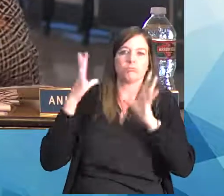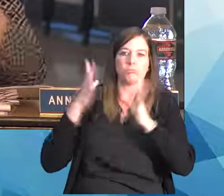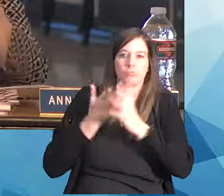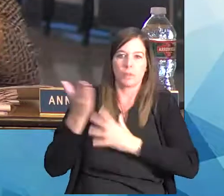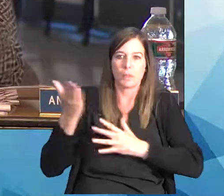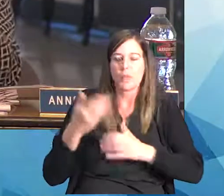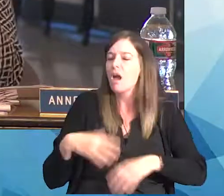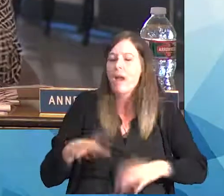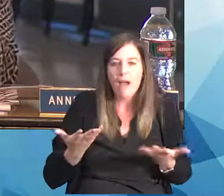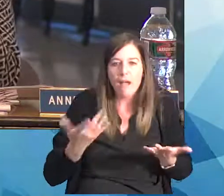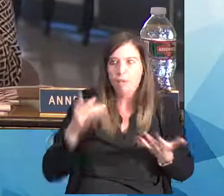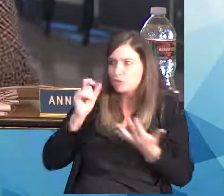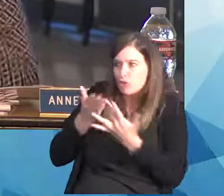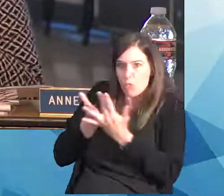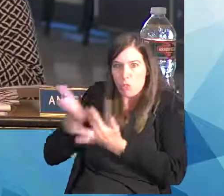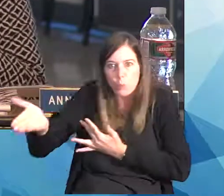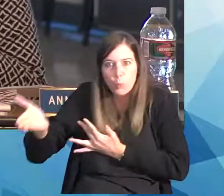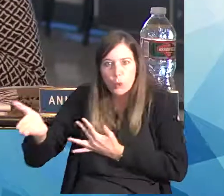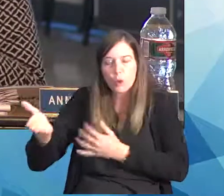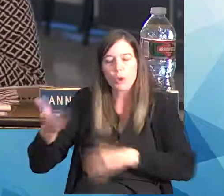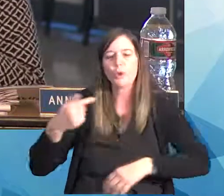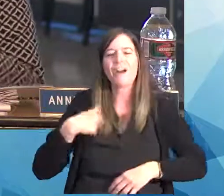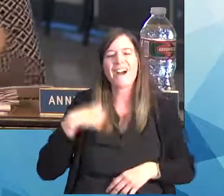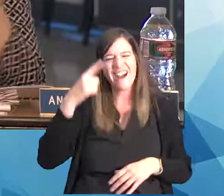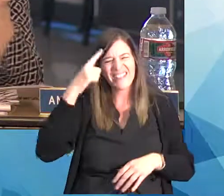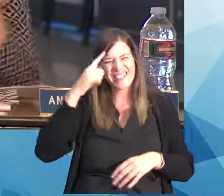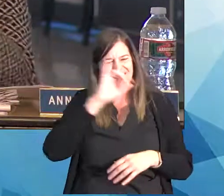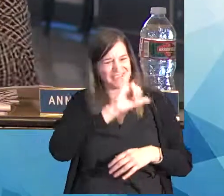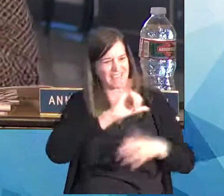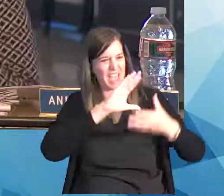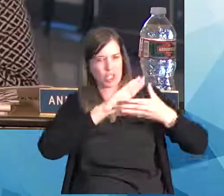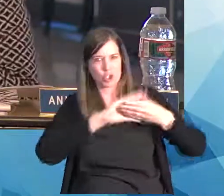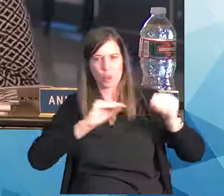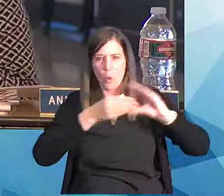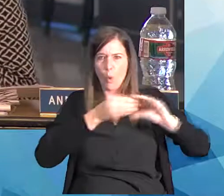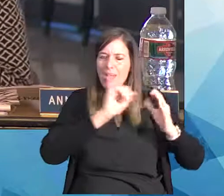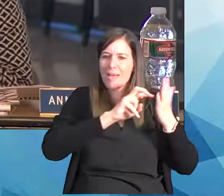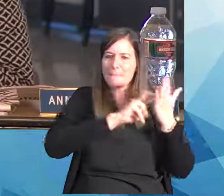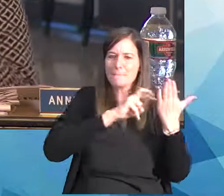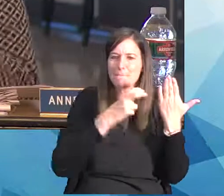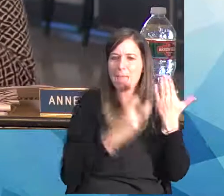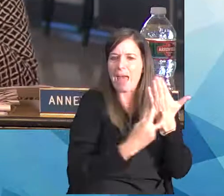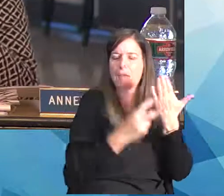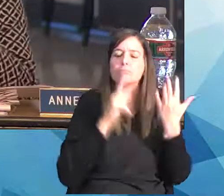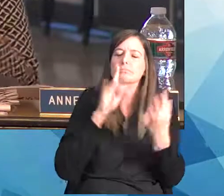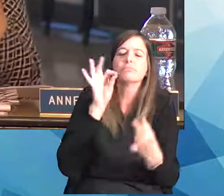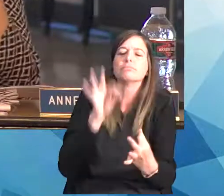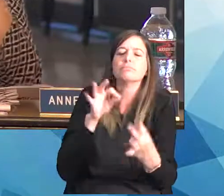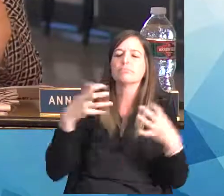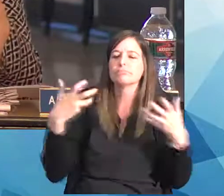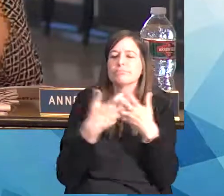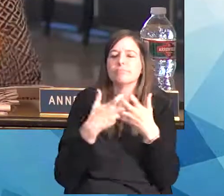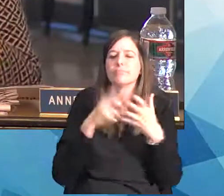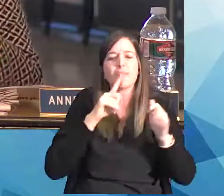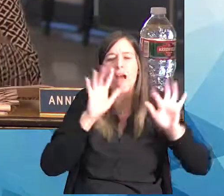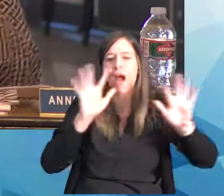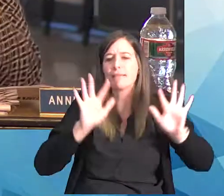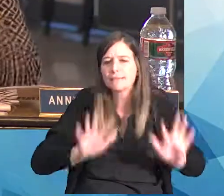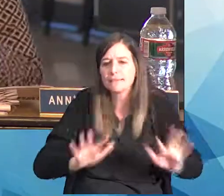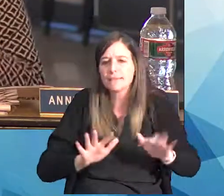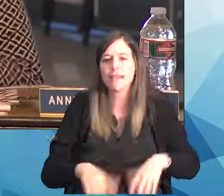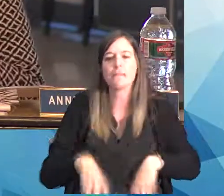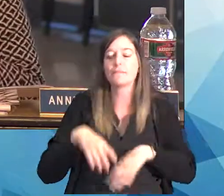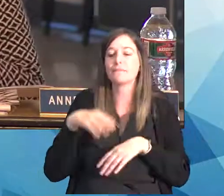story, an awesome metaphor. And really, when I look at ASDB, at what we've accomplished in